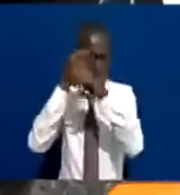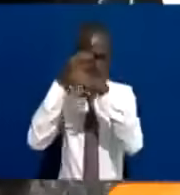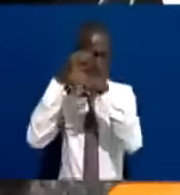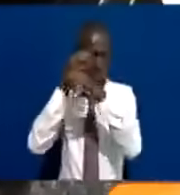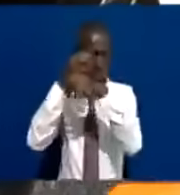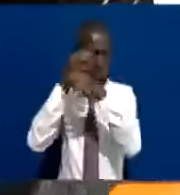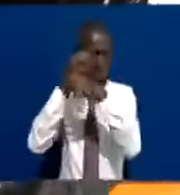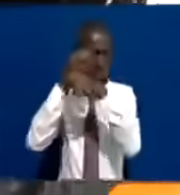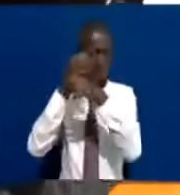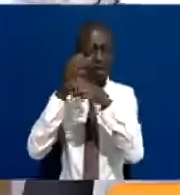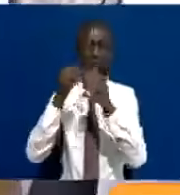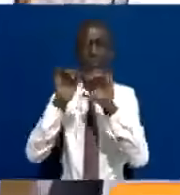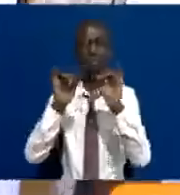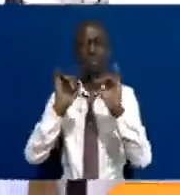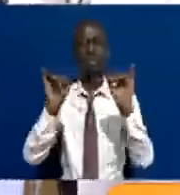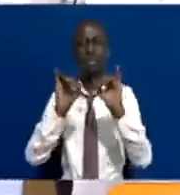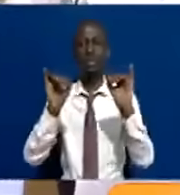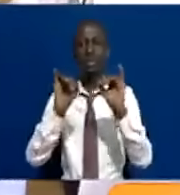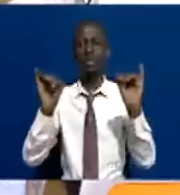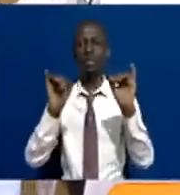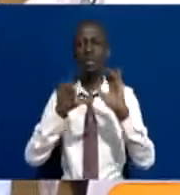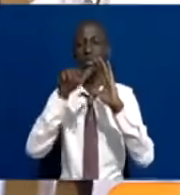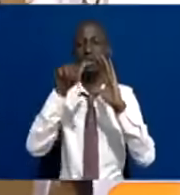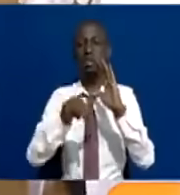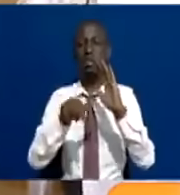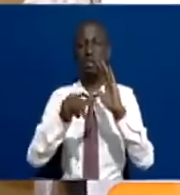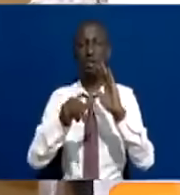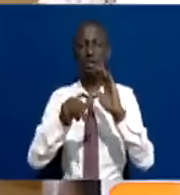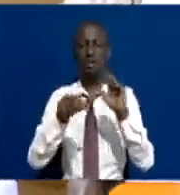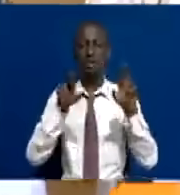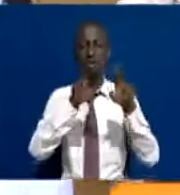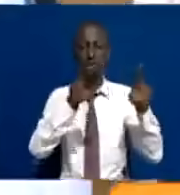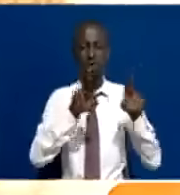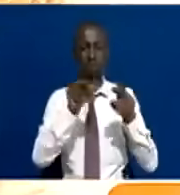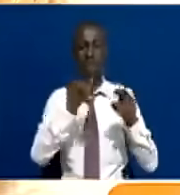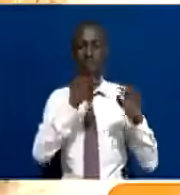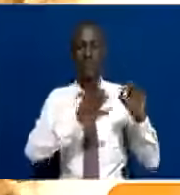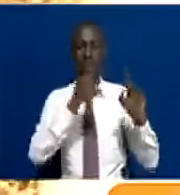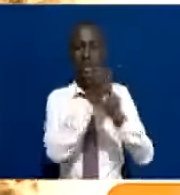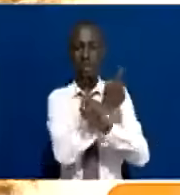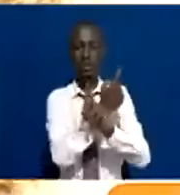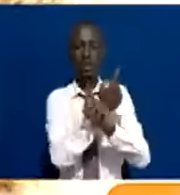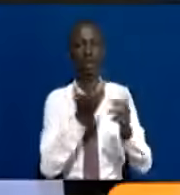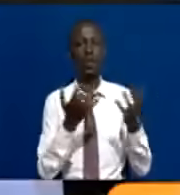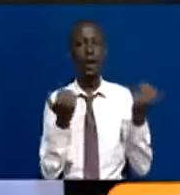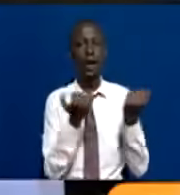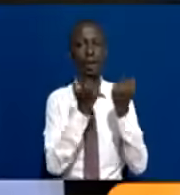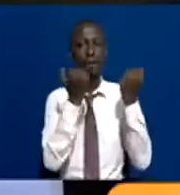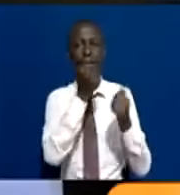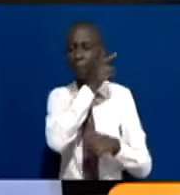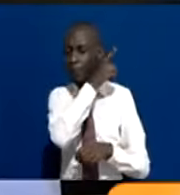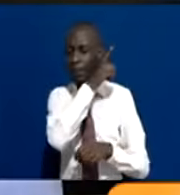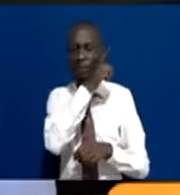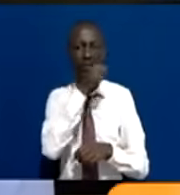where they thoroughly clean, then take it to a separate corner of the room where it is dried. The drying of the grass